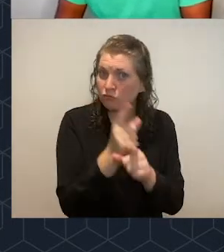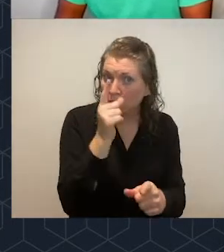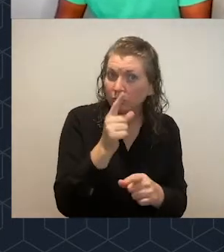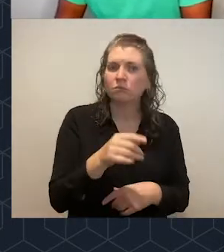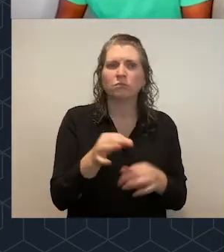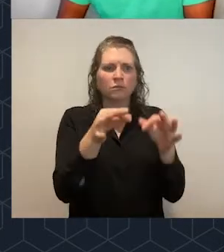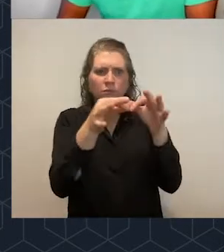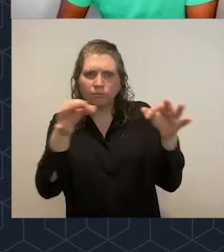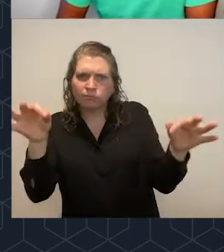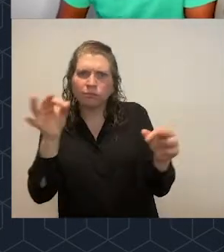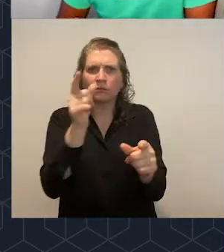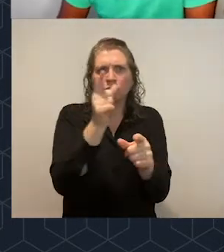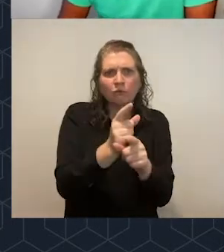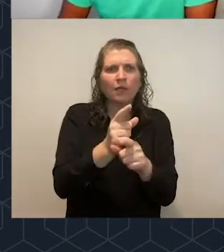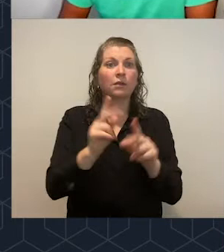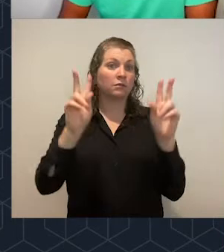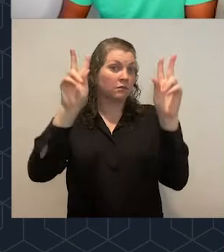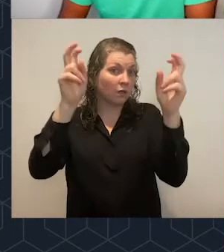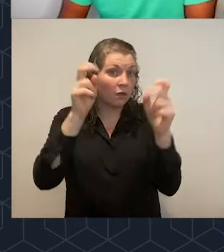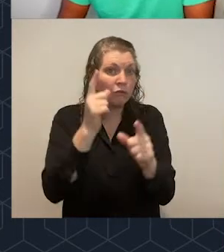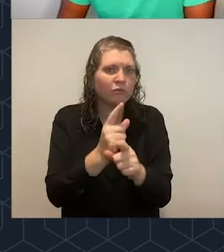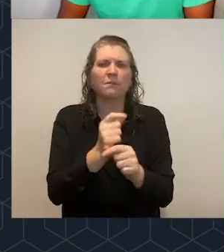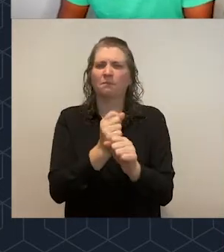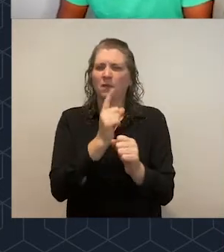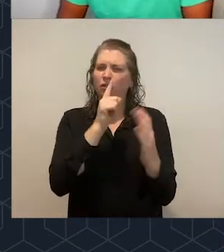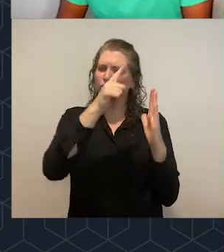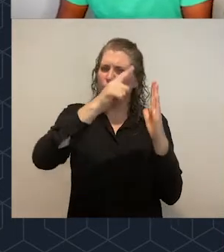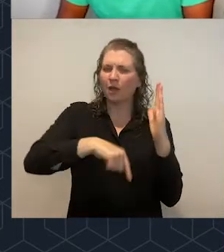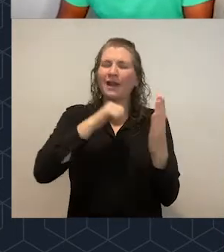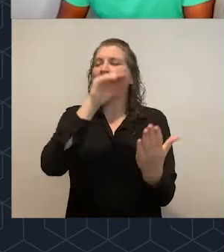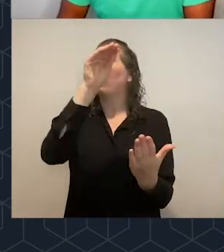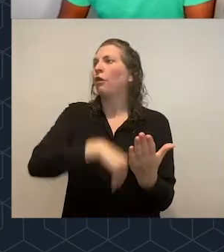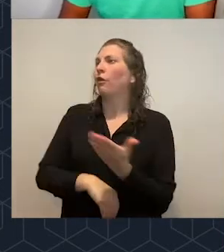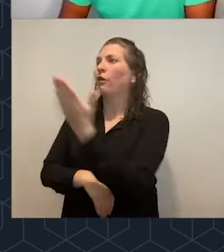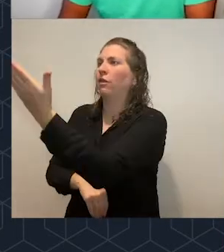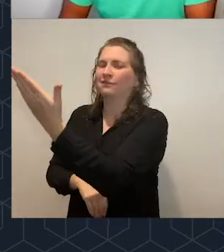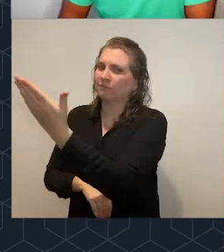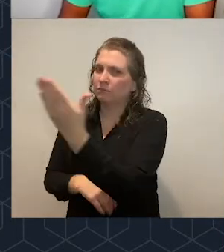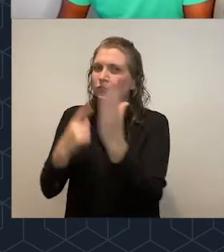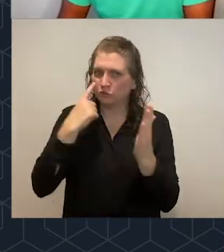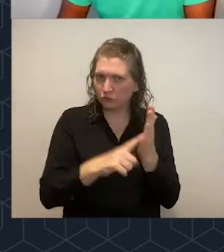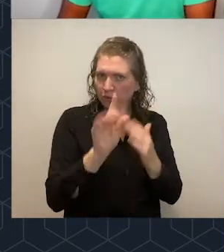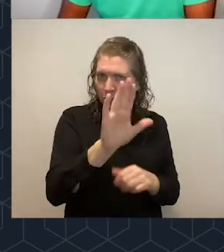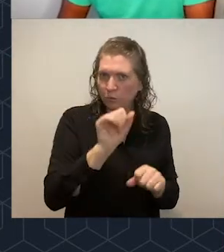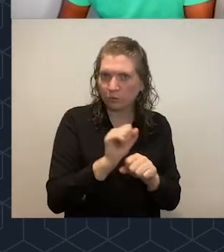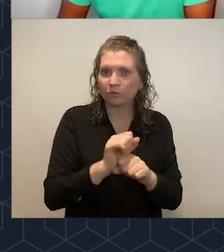section. Excuse me. And then you want to proofread and make edits and choose the right font